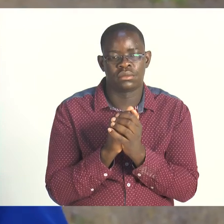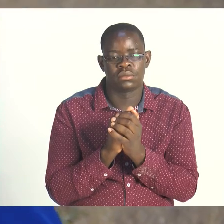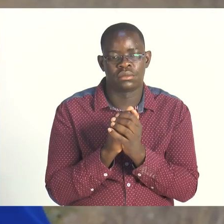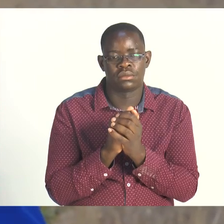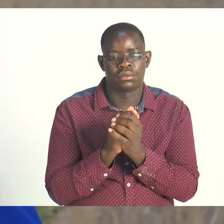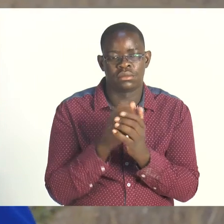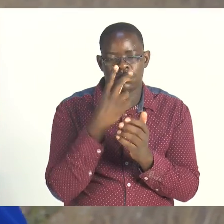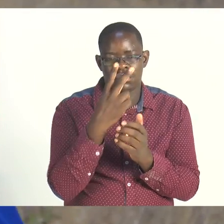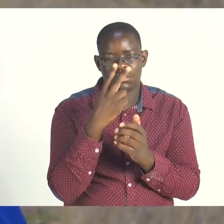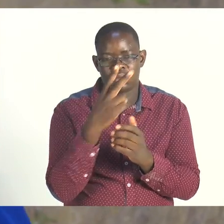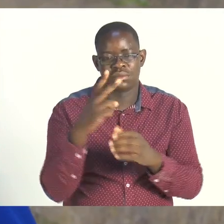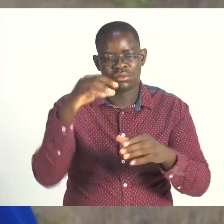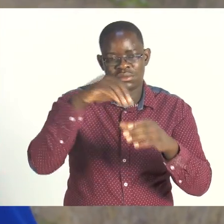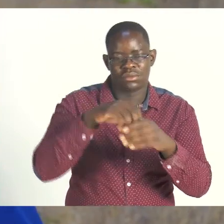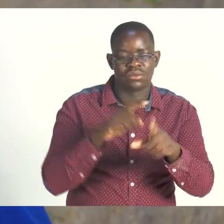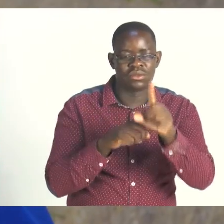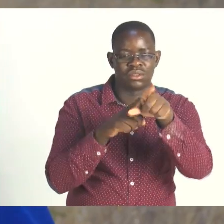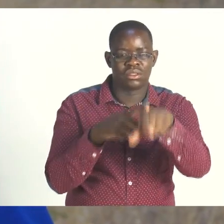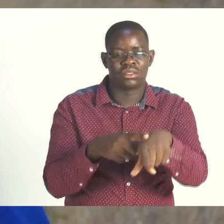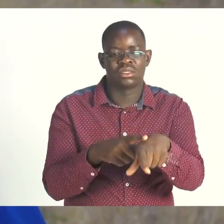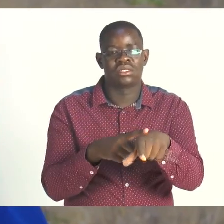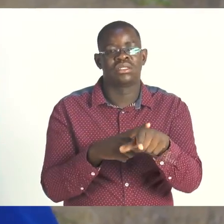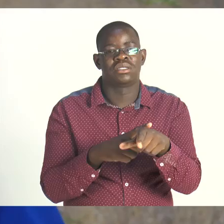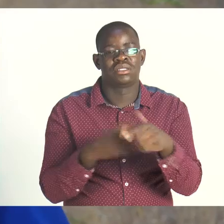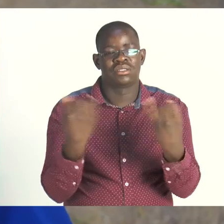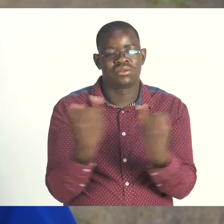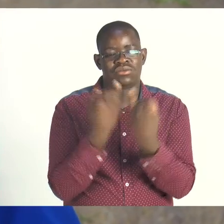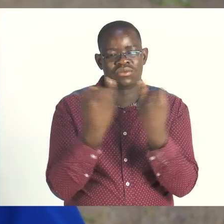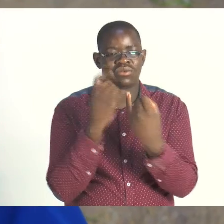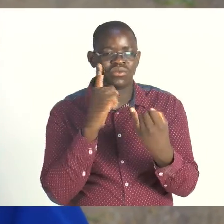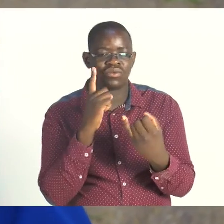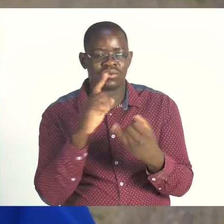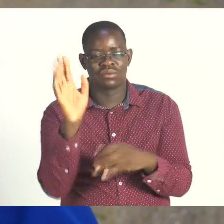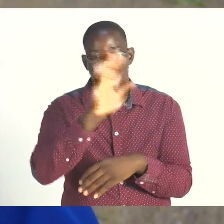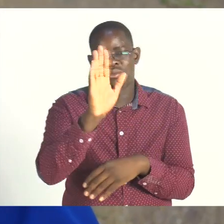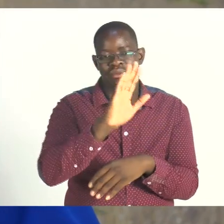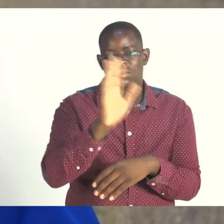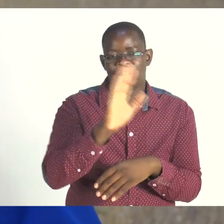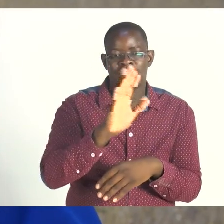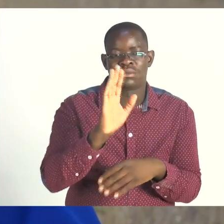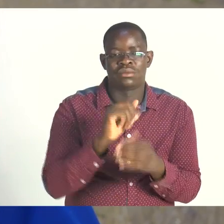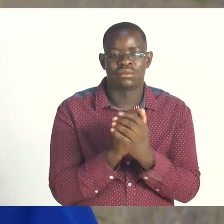We look forward to your company tomorrow. Until then, please take care and bye-bye.